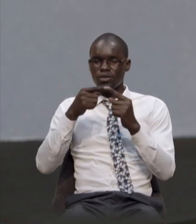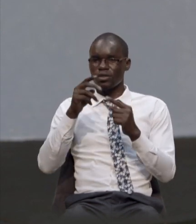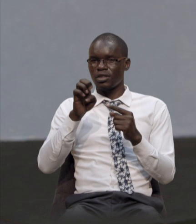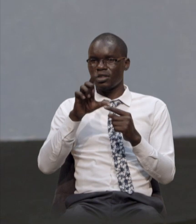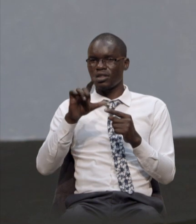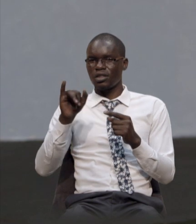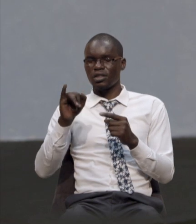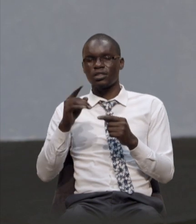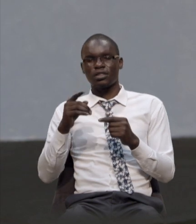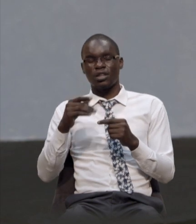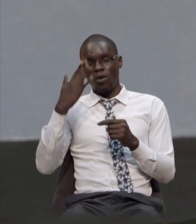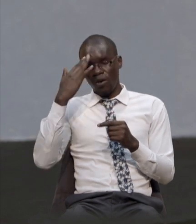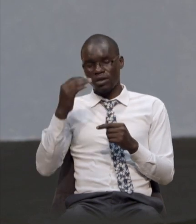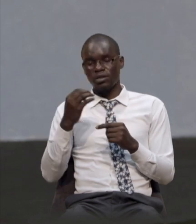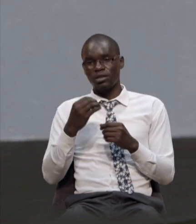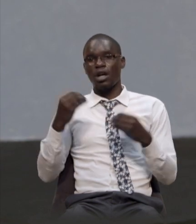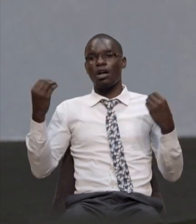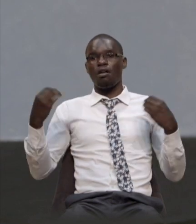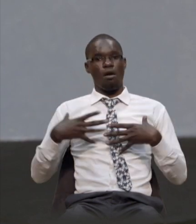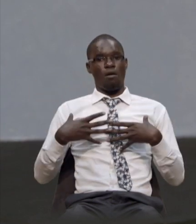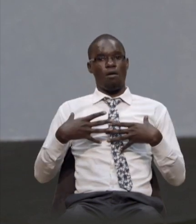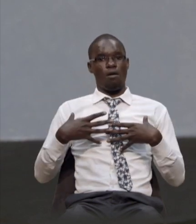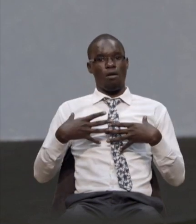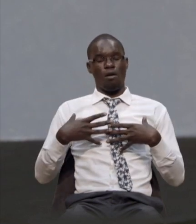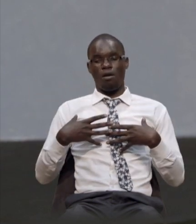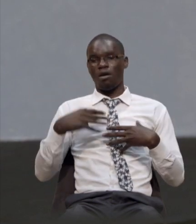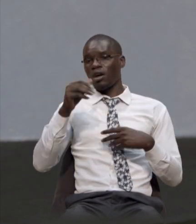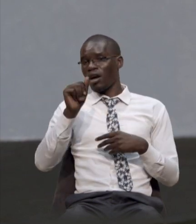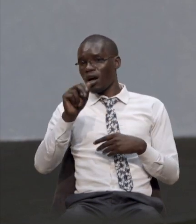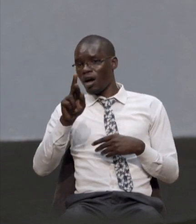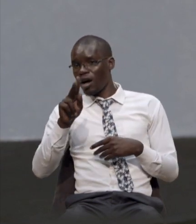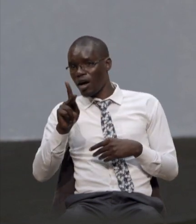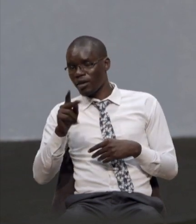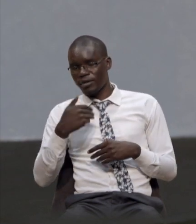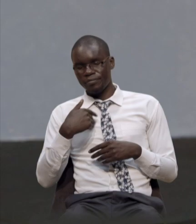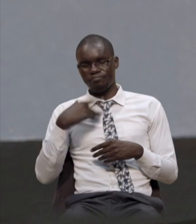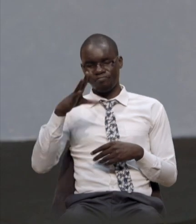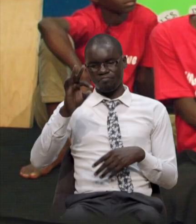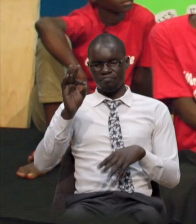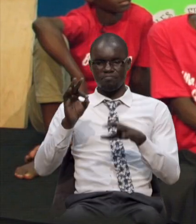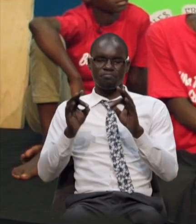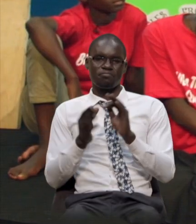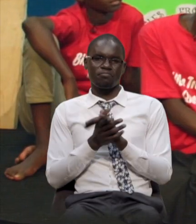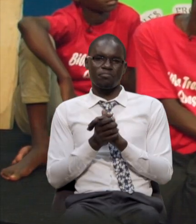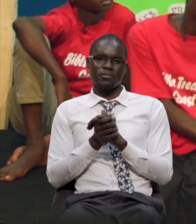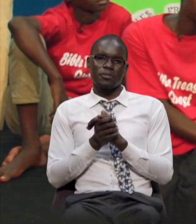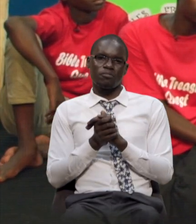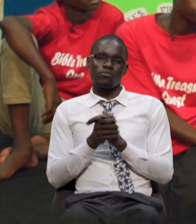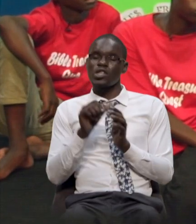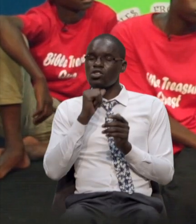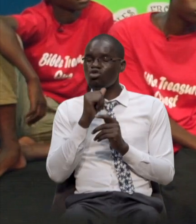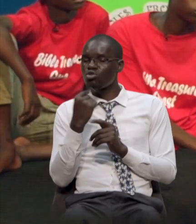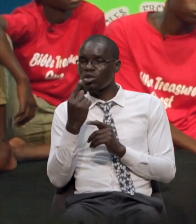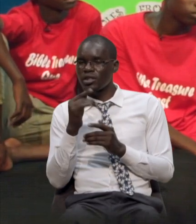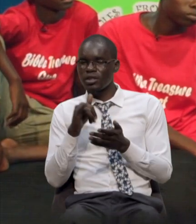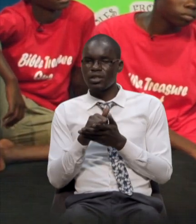Eli got shocked. The Ark of the Covenant has been taken by the Philistines. And not only that,